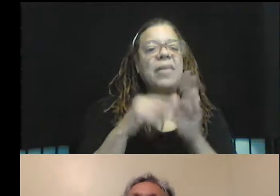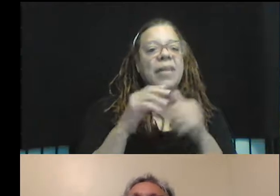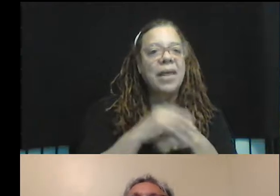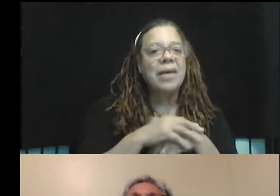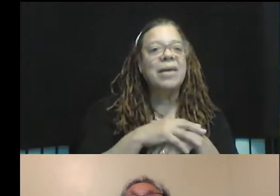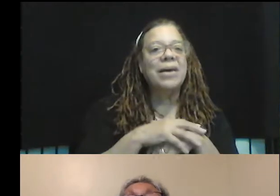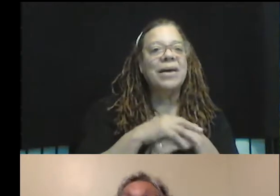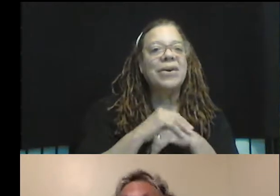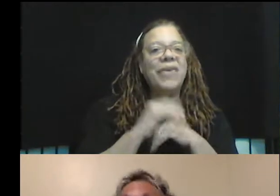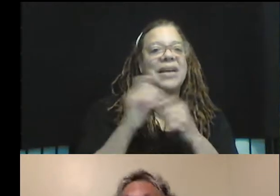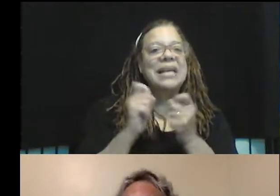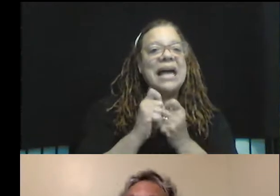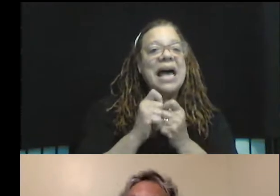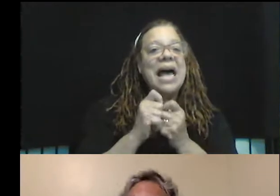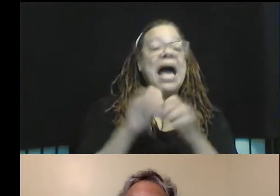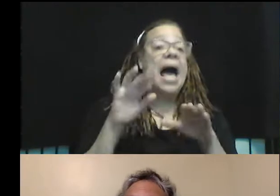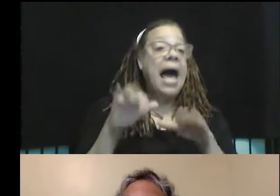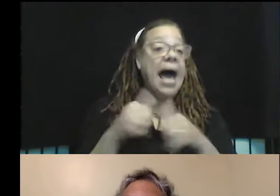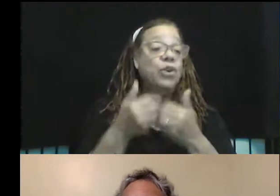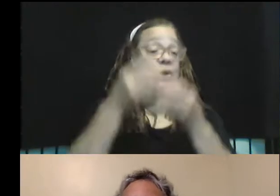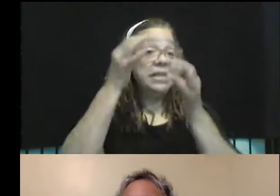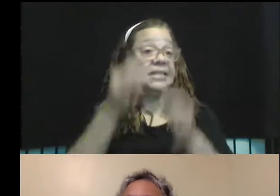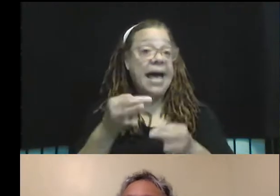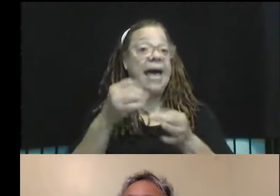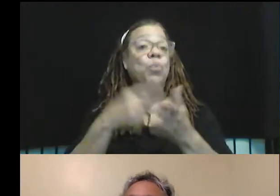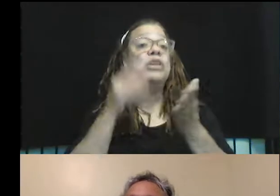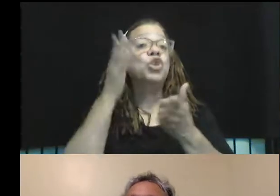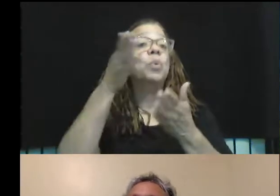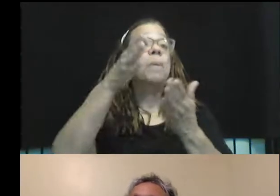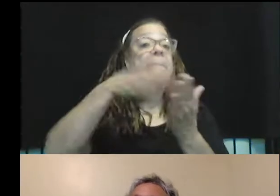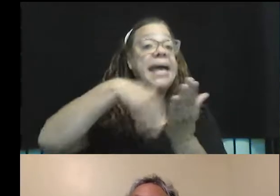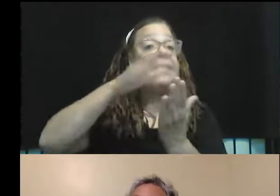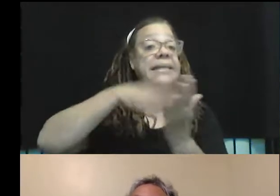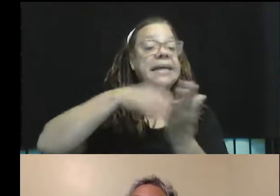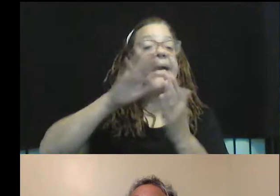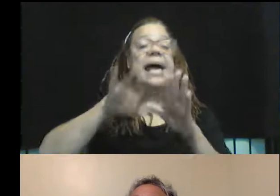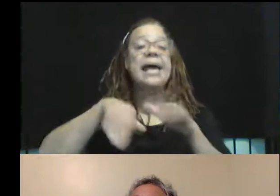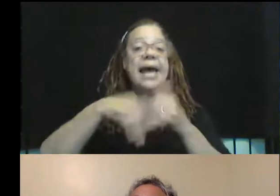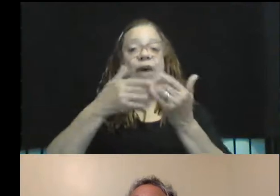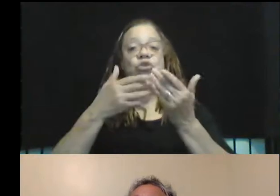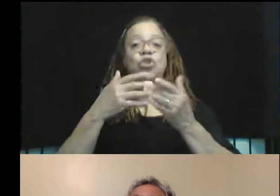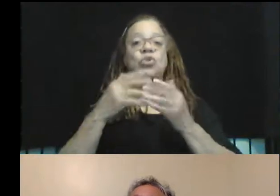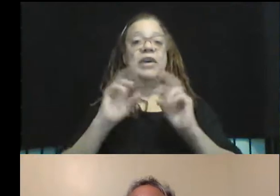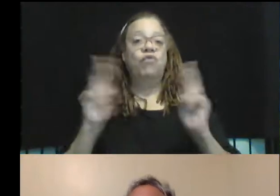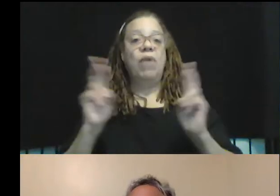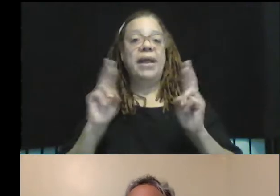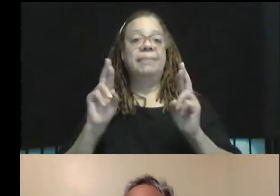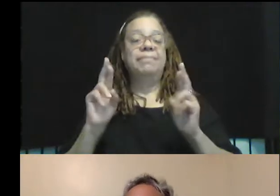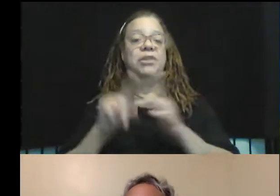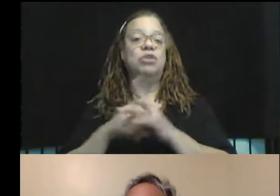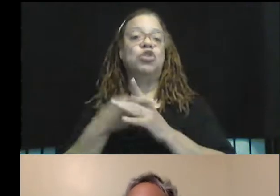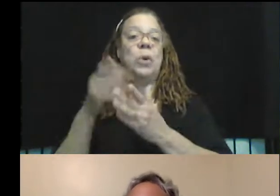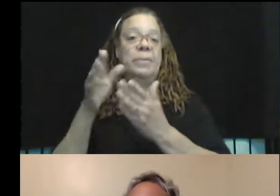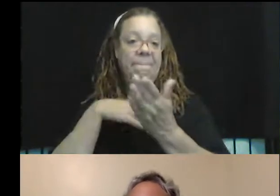Exactly. How do you choose what you're going to paint? And how do you set yourself up to bring the image